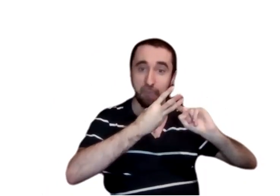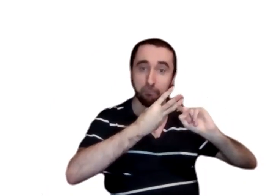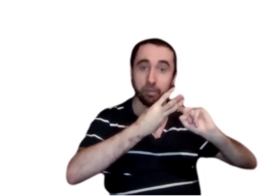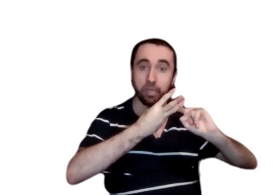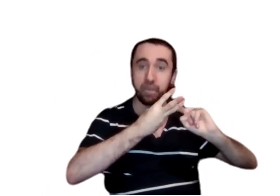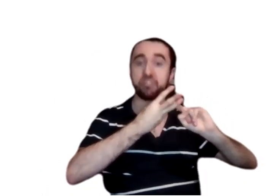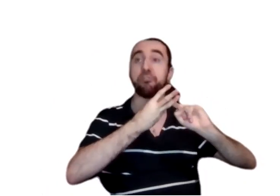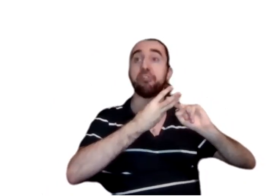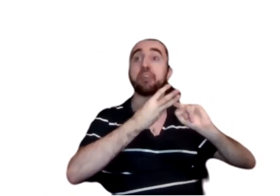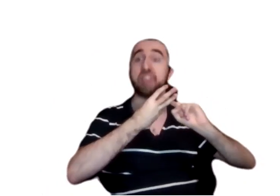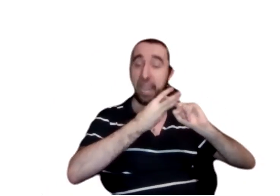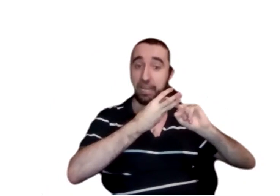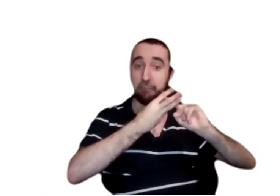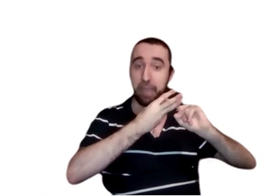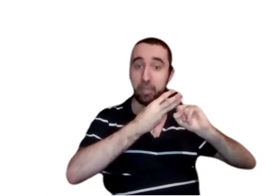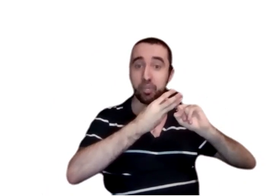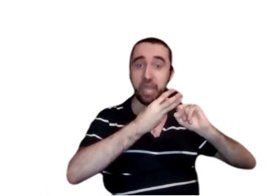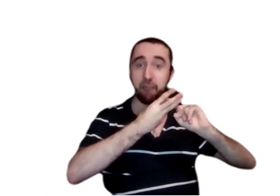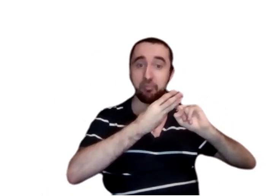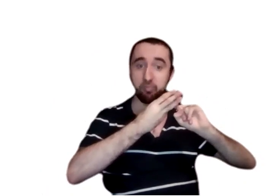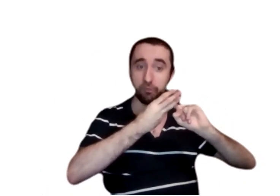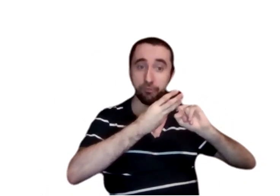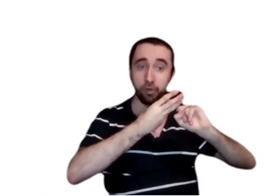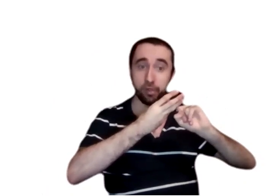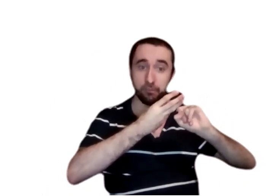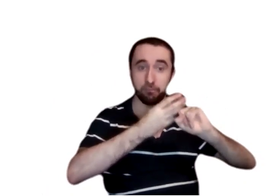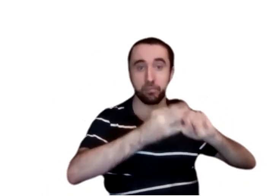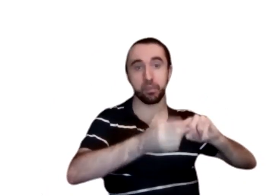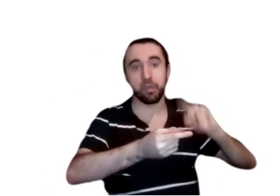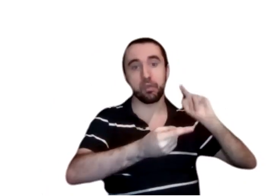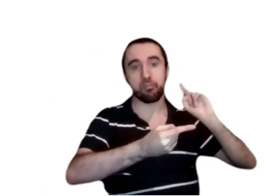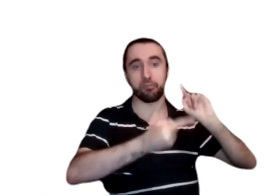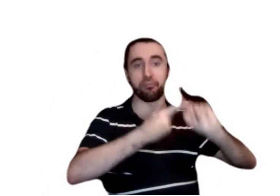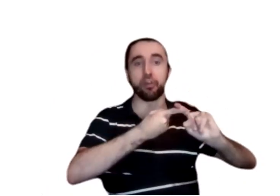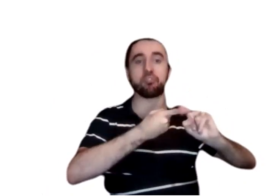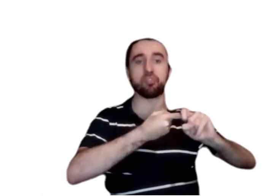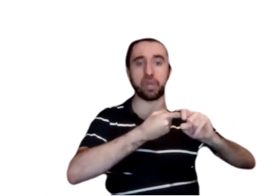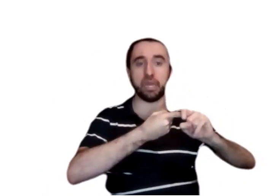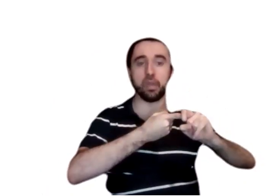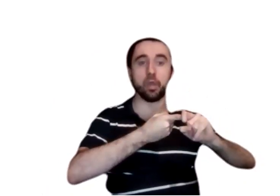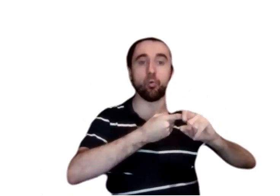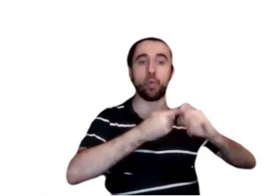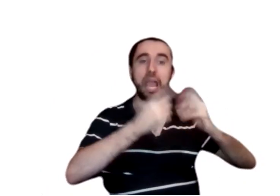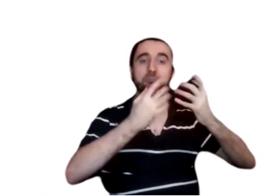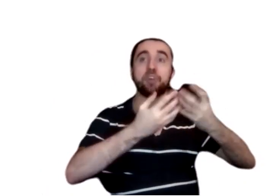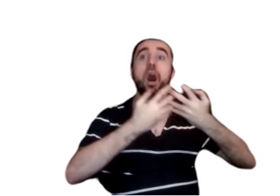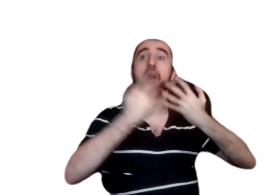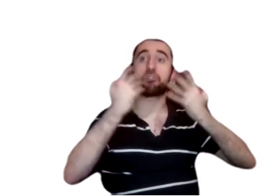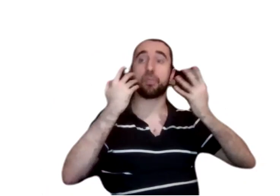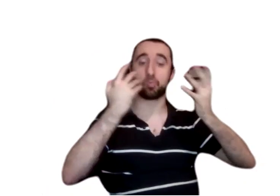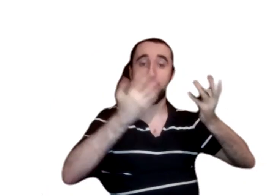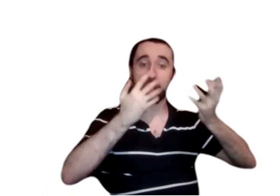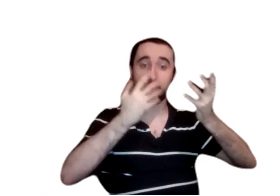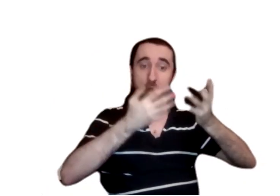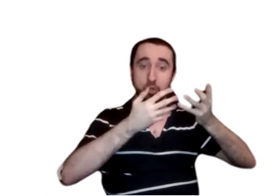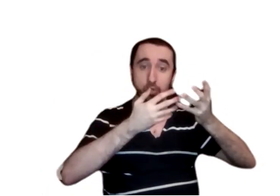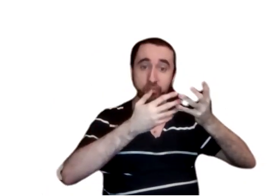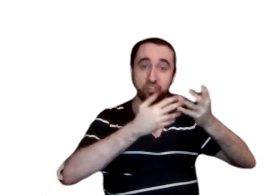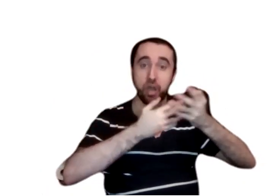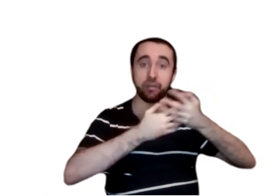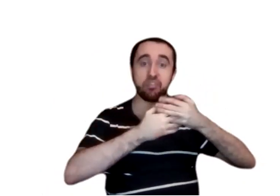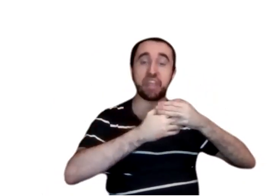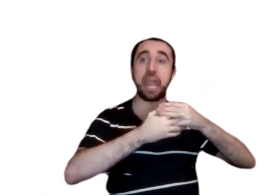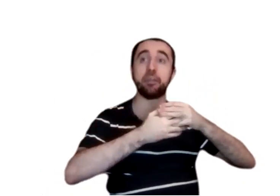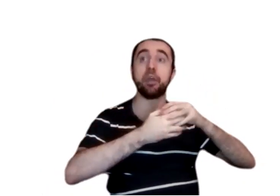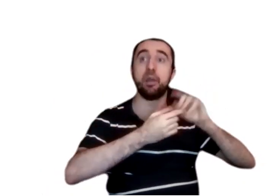third step is to fix any major gaps we find. So firstly, we have to ask the right